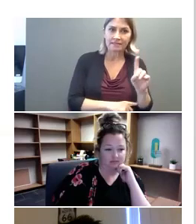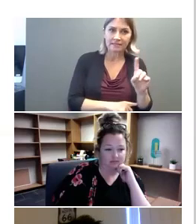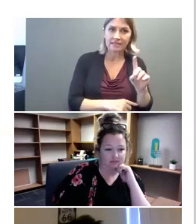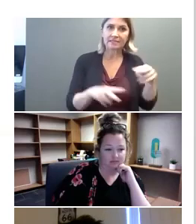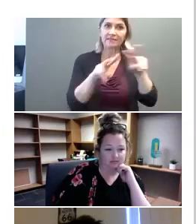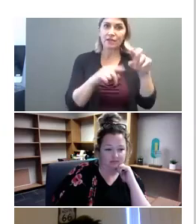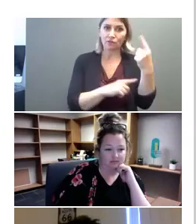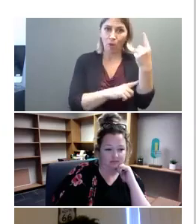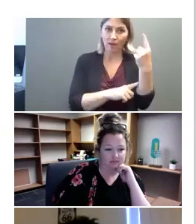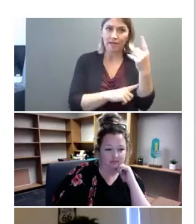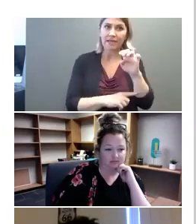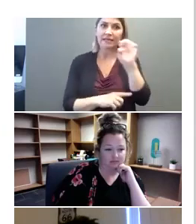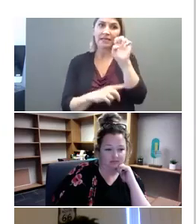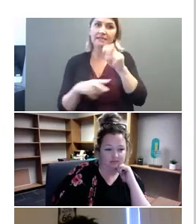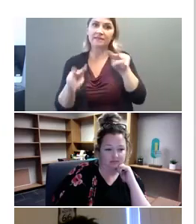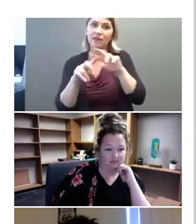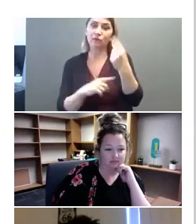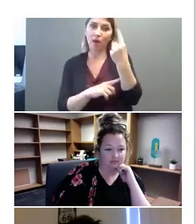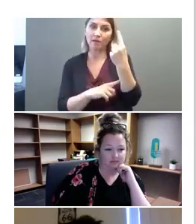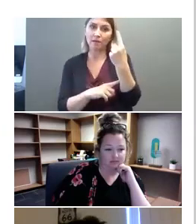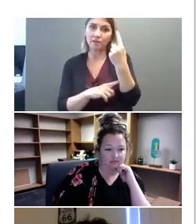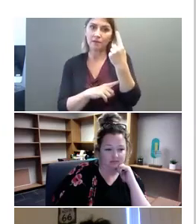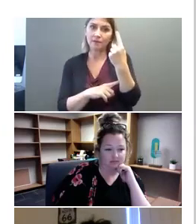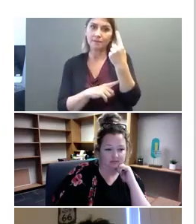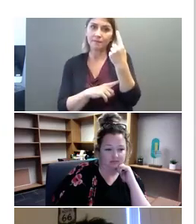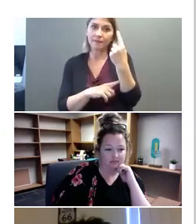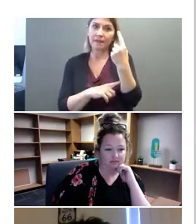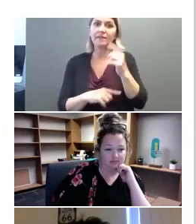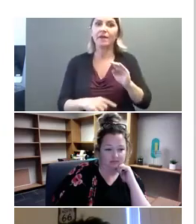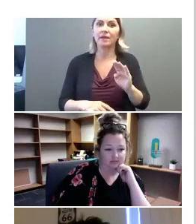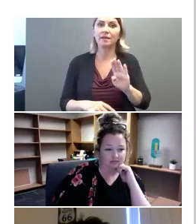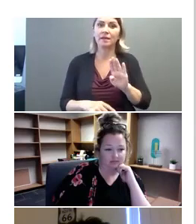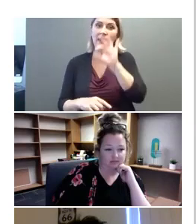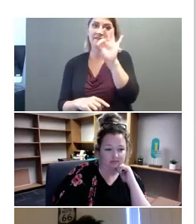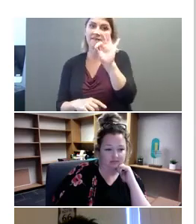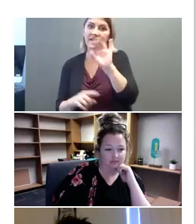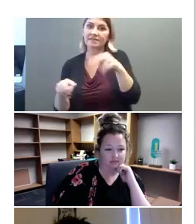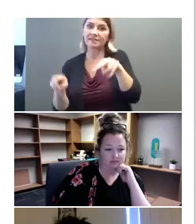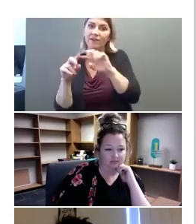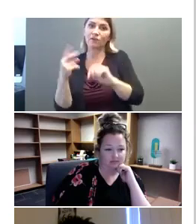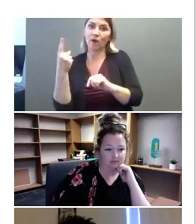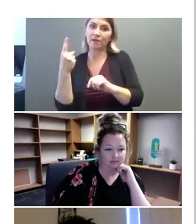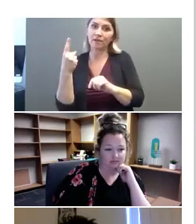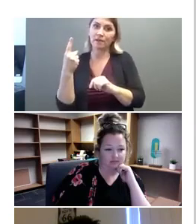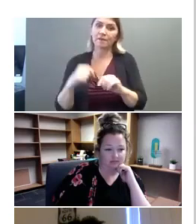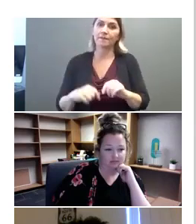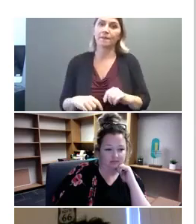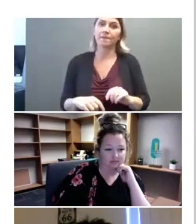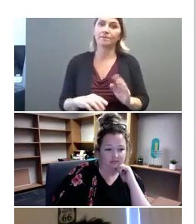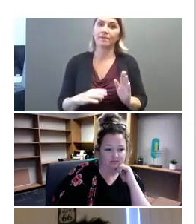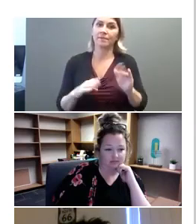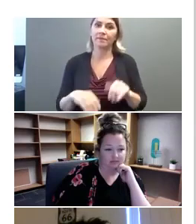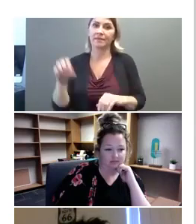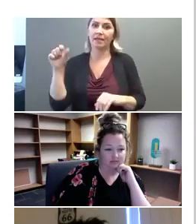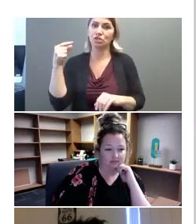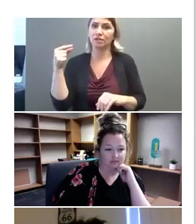1, E gets a value of 1 with B connecting to E, F gets a value of 1 where C is connected to F, and G